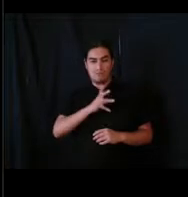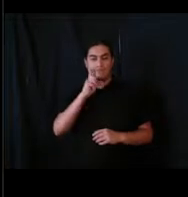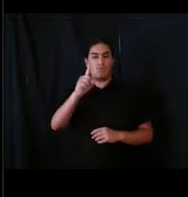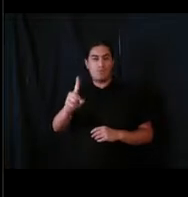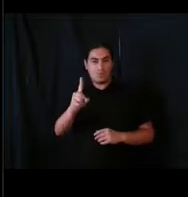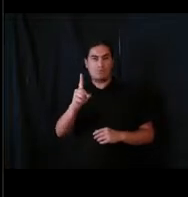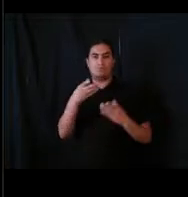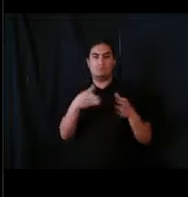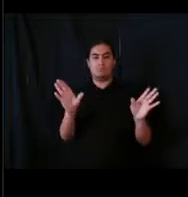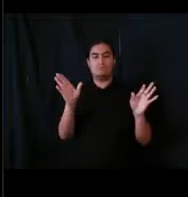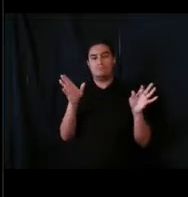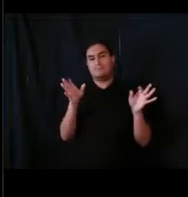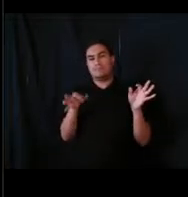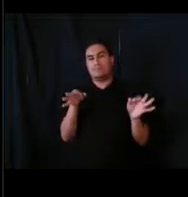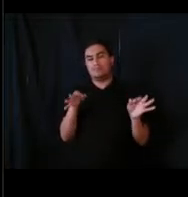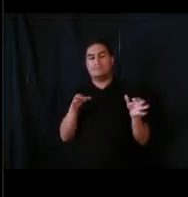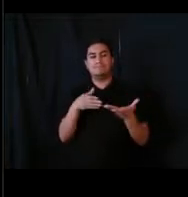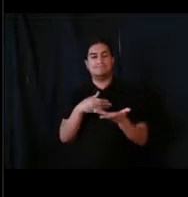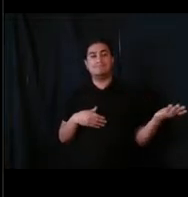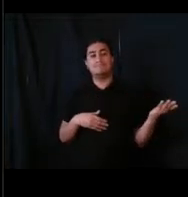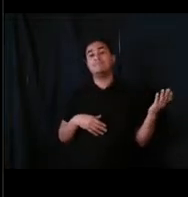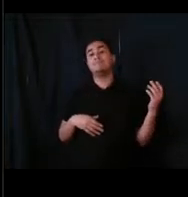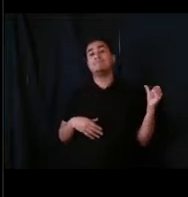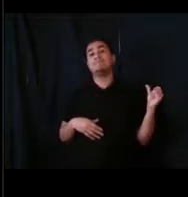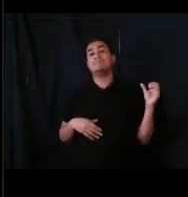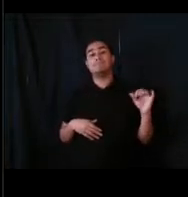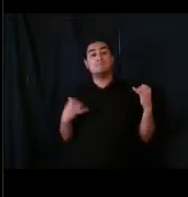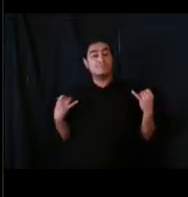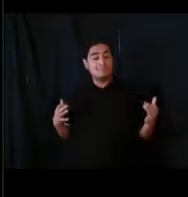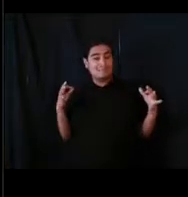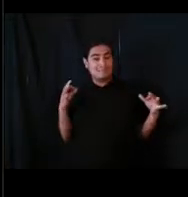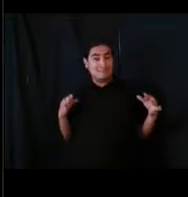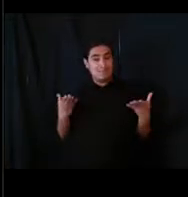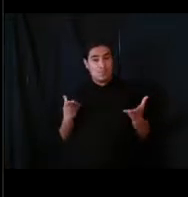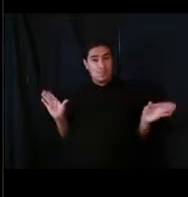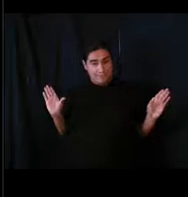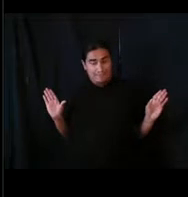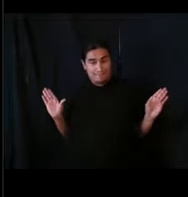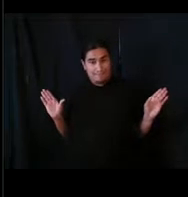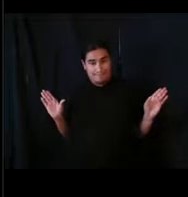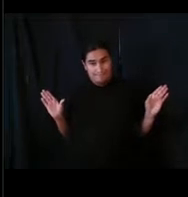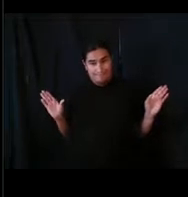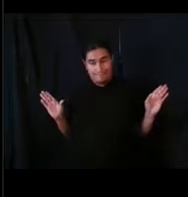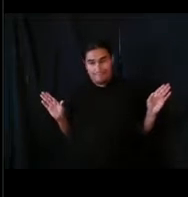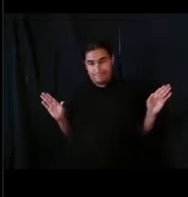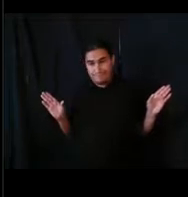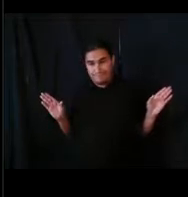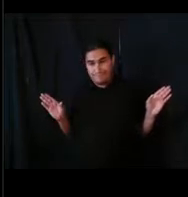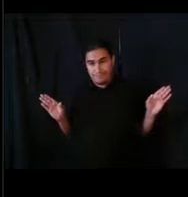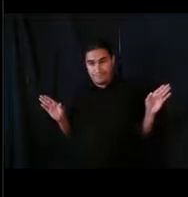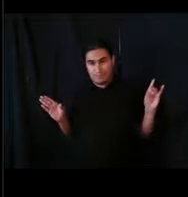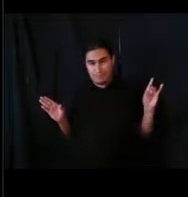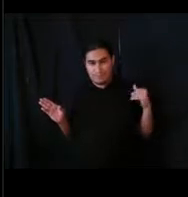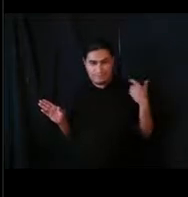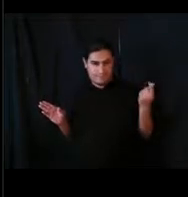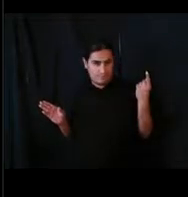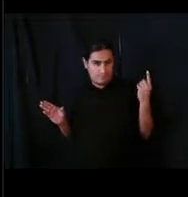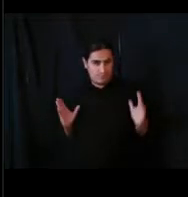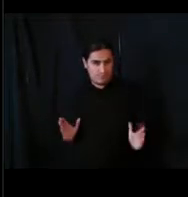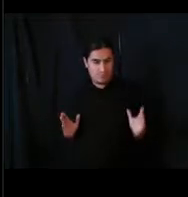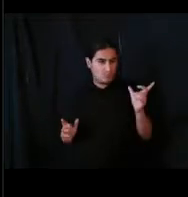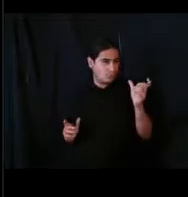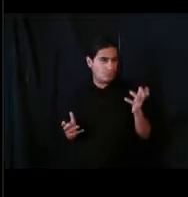you so at this time the hearing is open um we do have one person